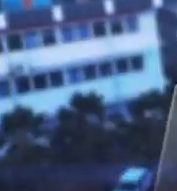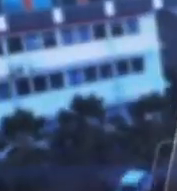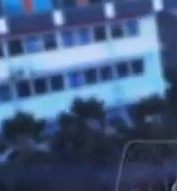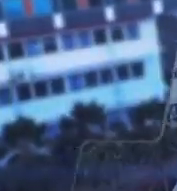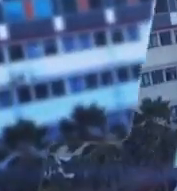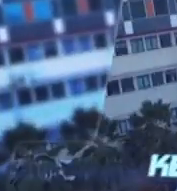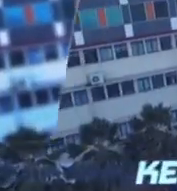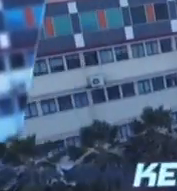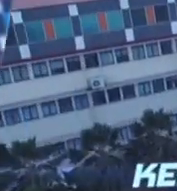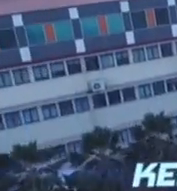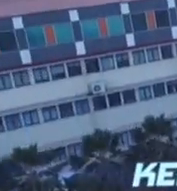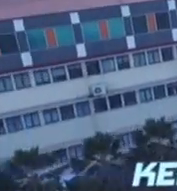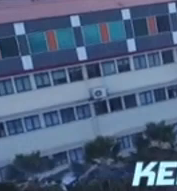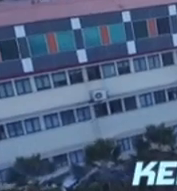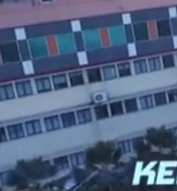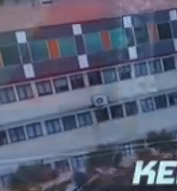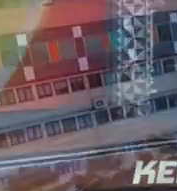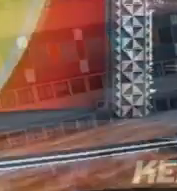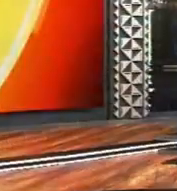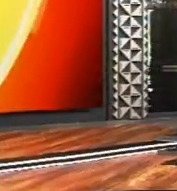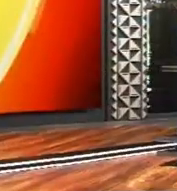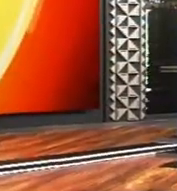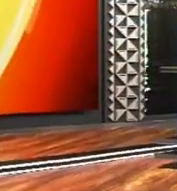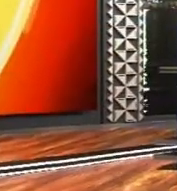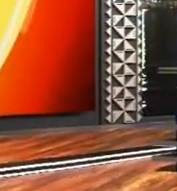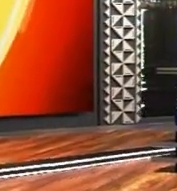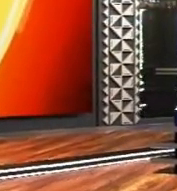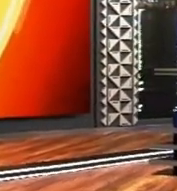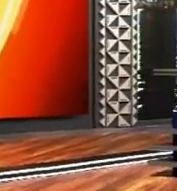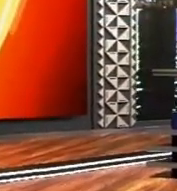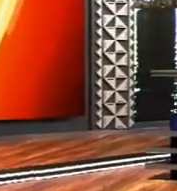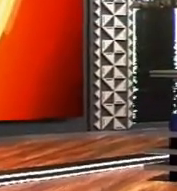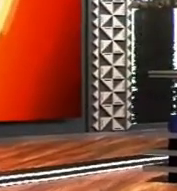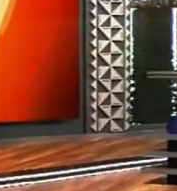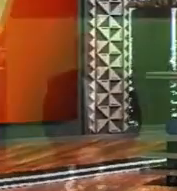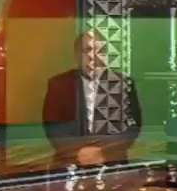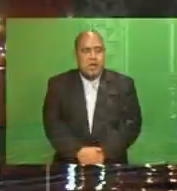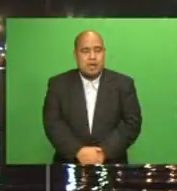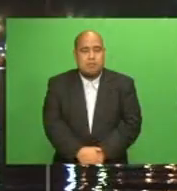From the studios of FBC Suva, Jackie Spate.